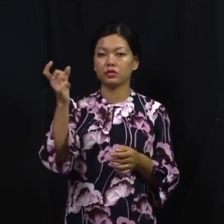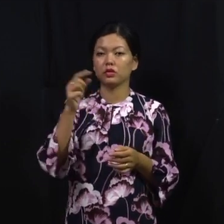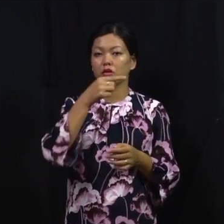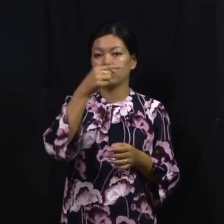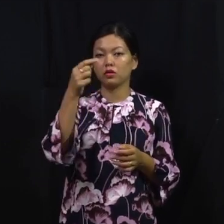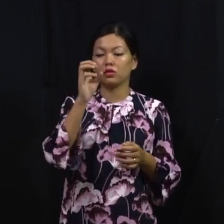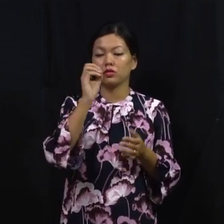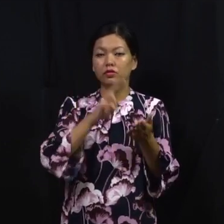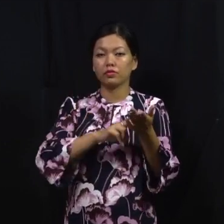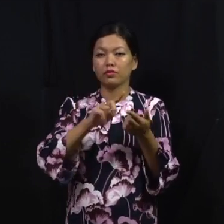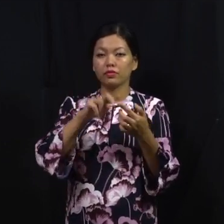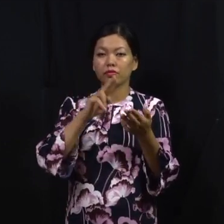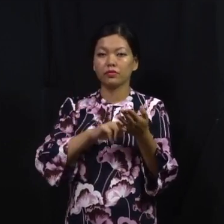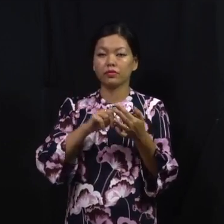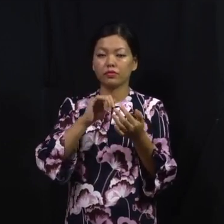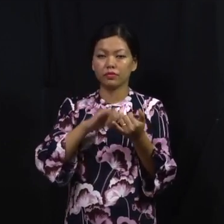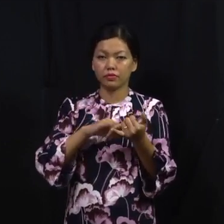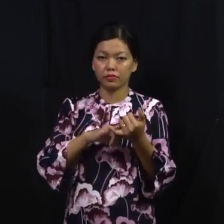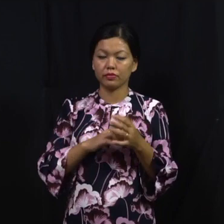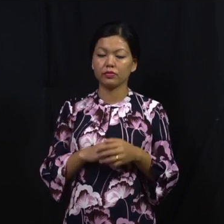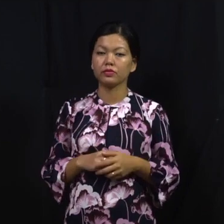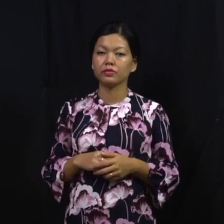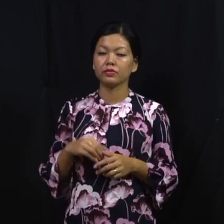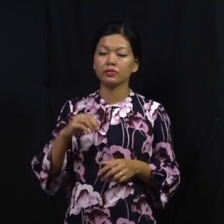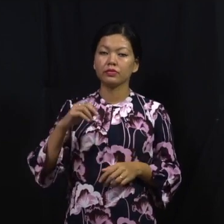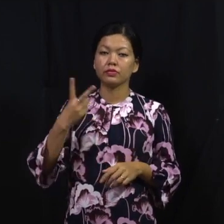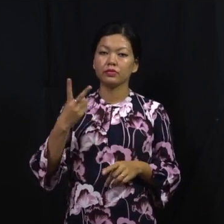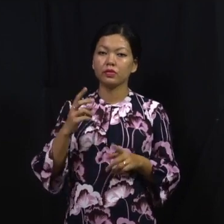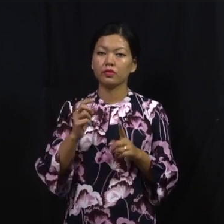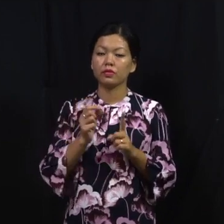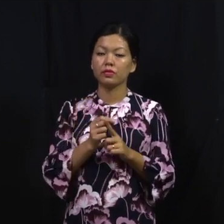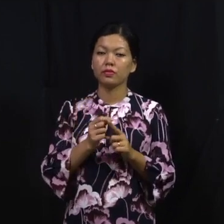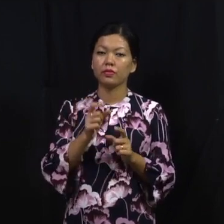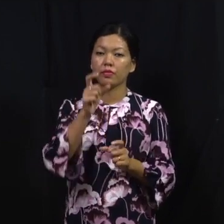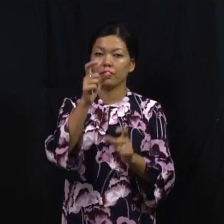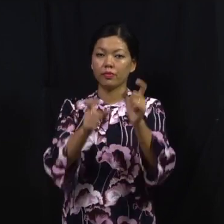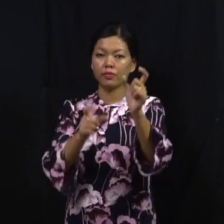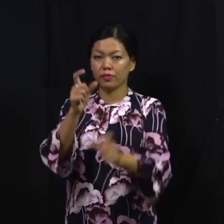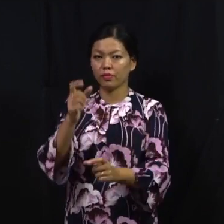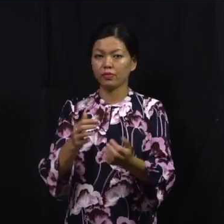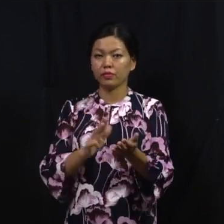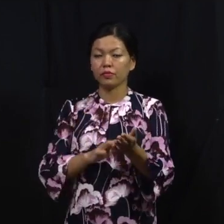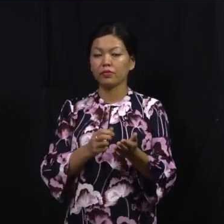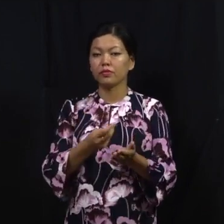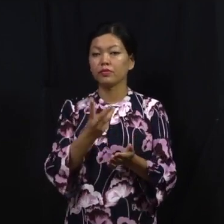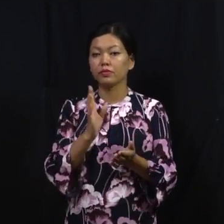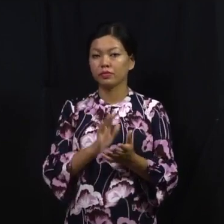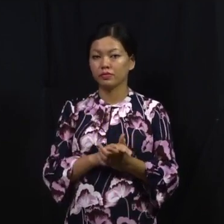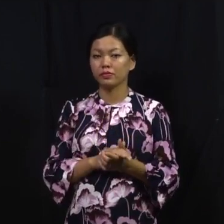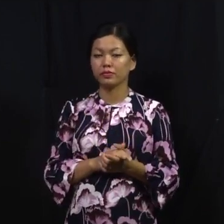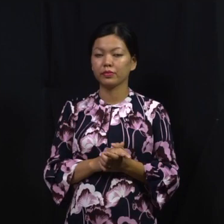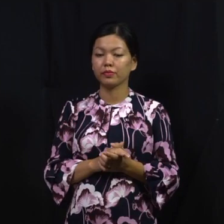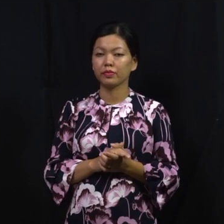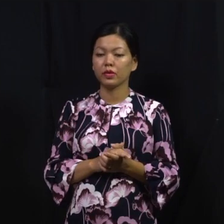Second, population. To constitute a state, we need some kind of population. Okay, maybe